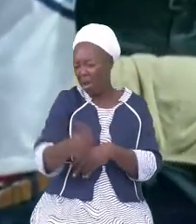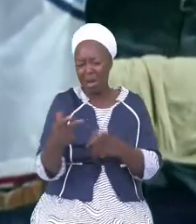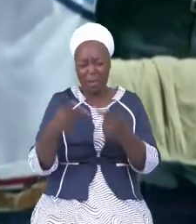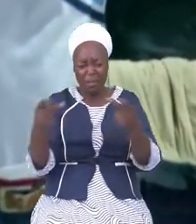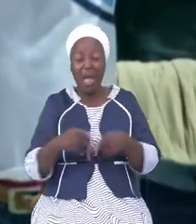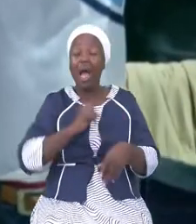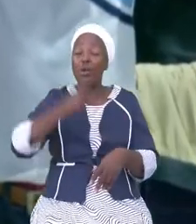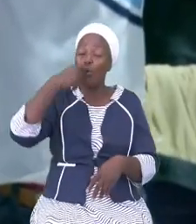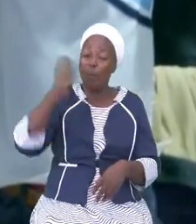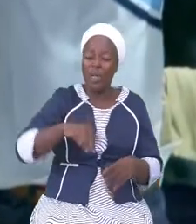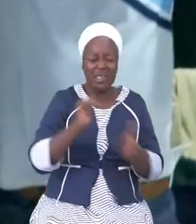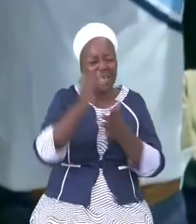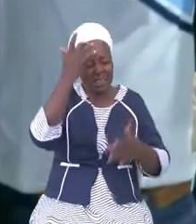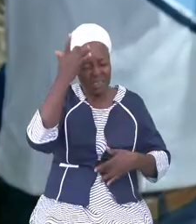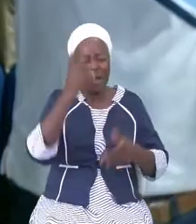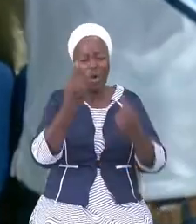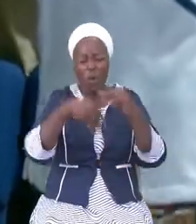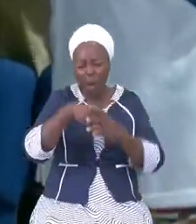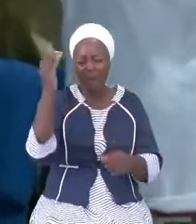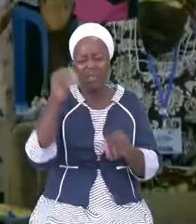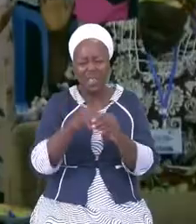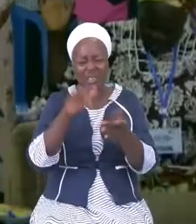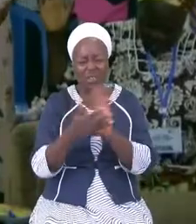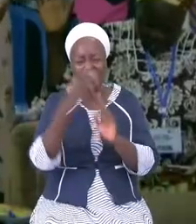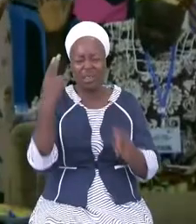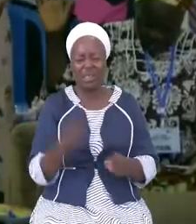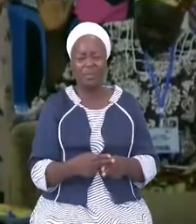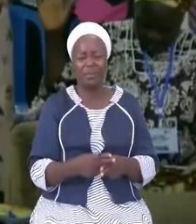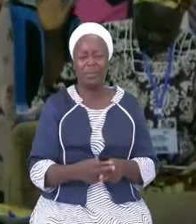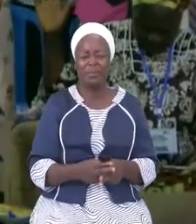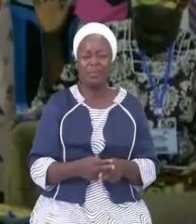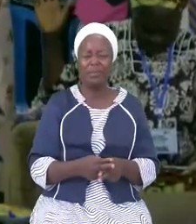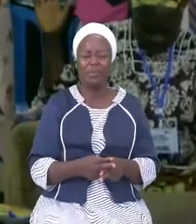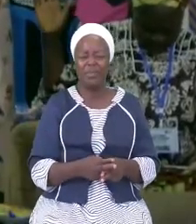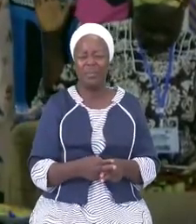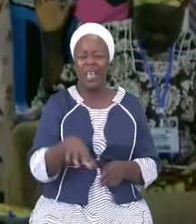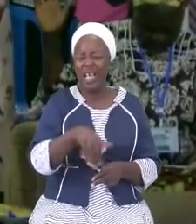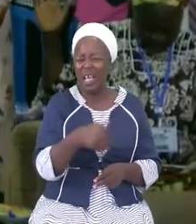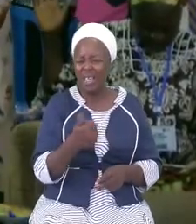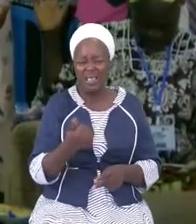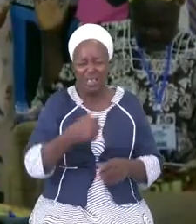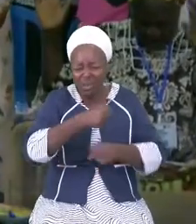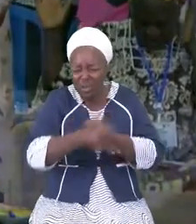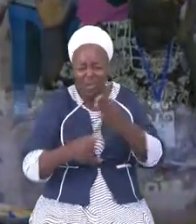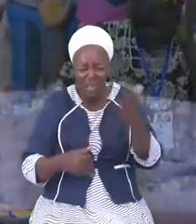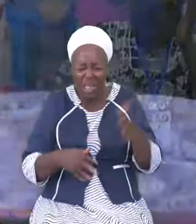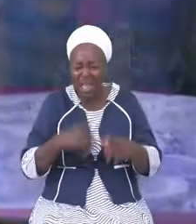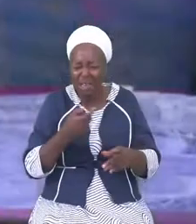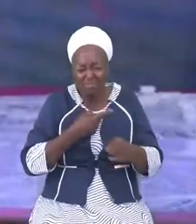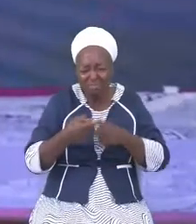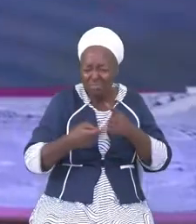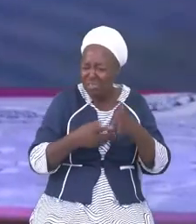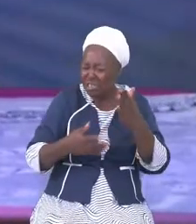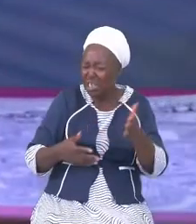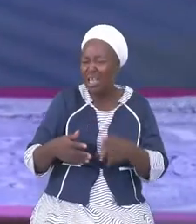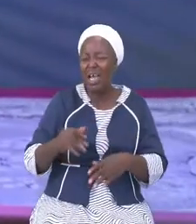I command that sickness, come out in Jesus' name. Any suffering there, any affliction there,